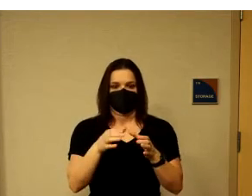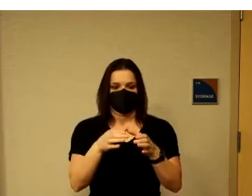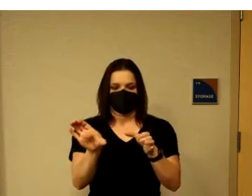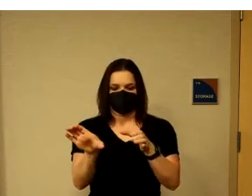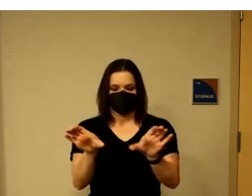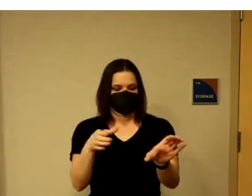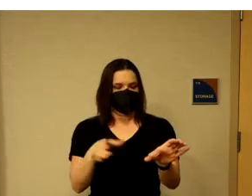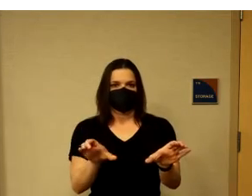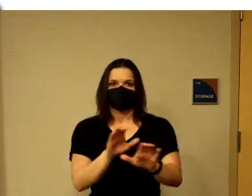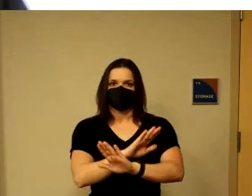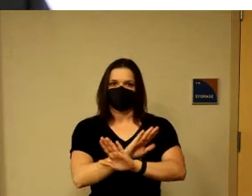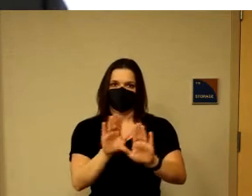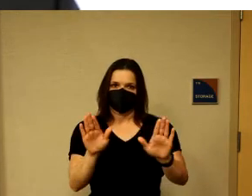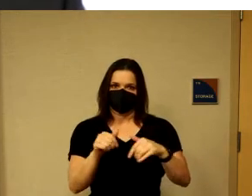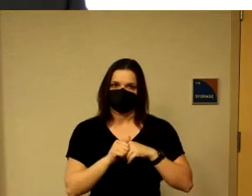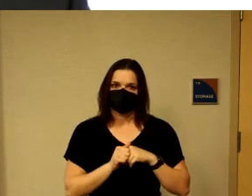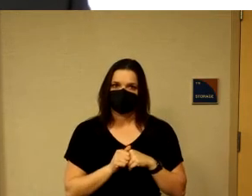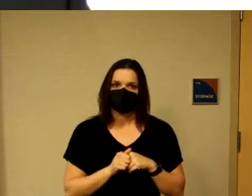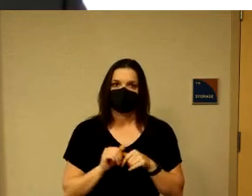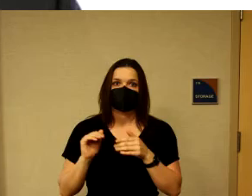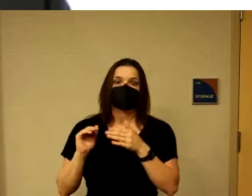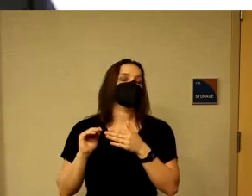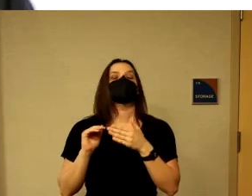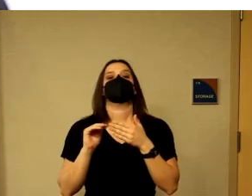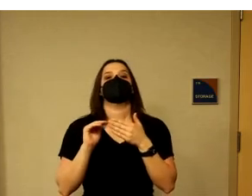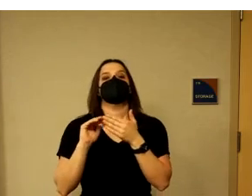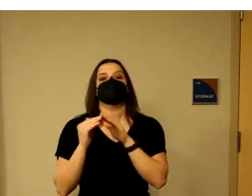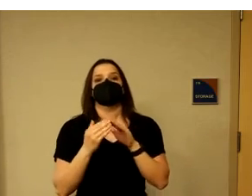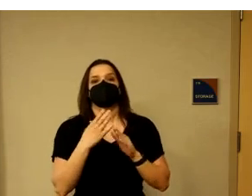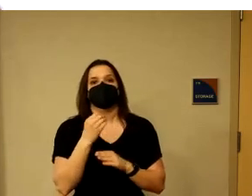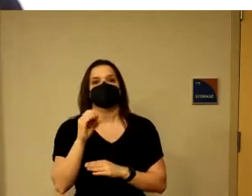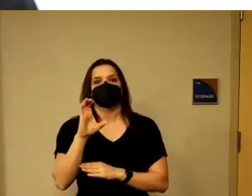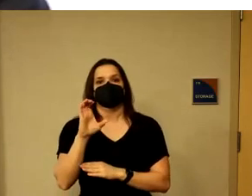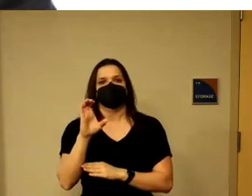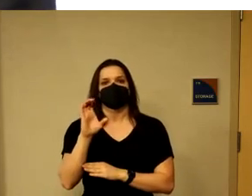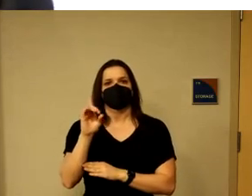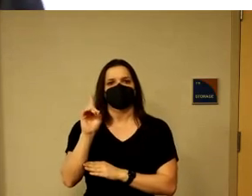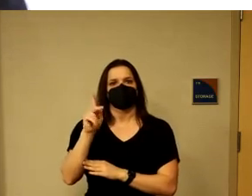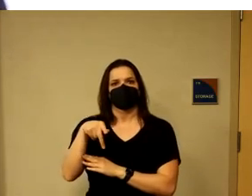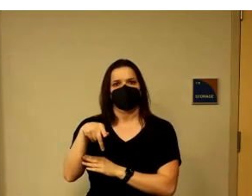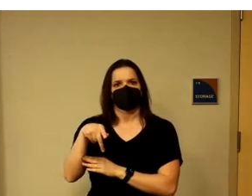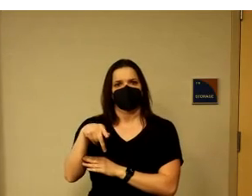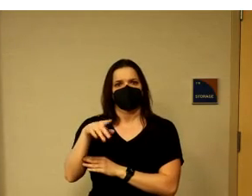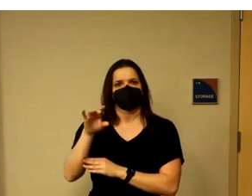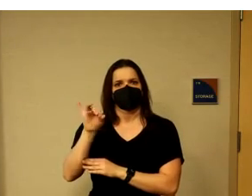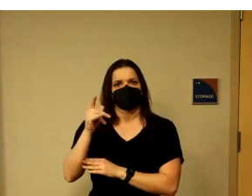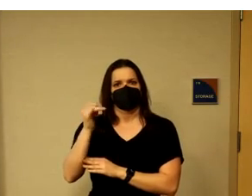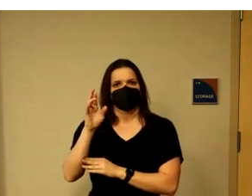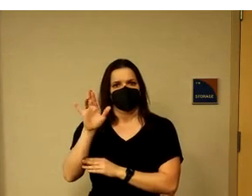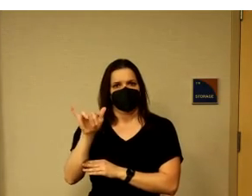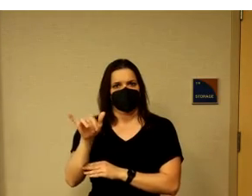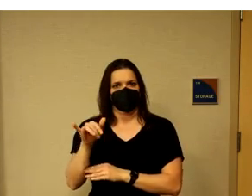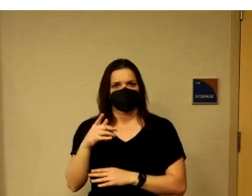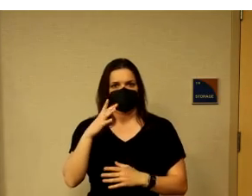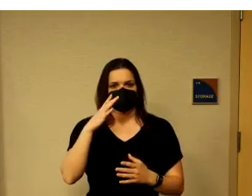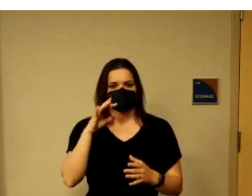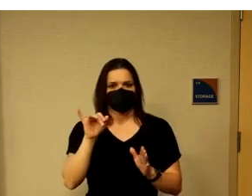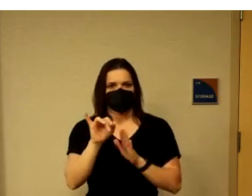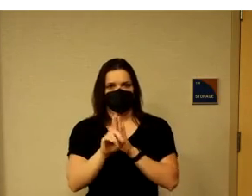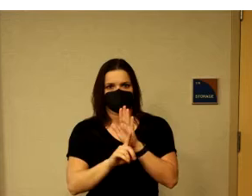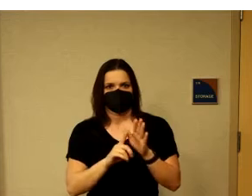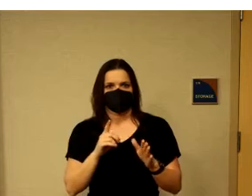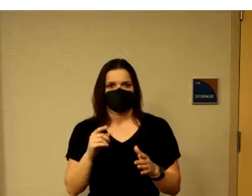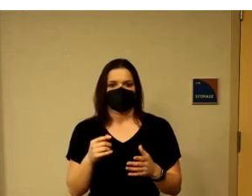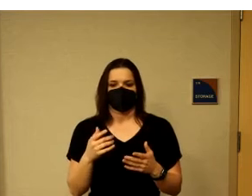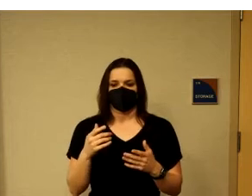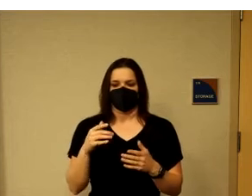split apart. For city and CDP integrity, 2 identified